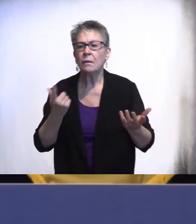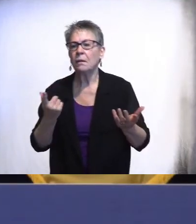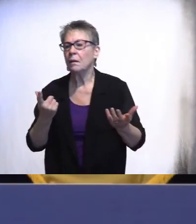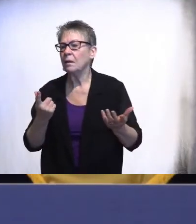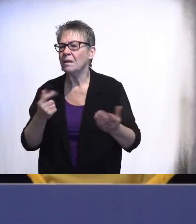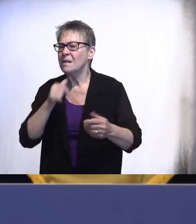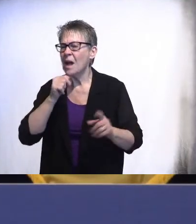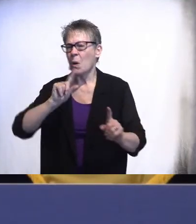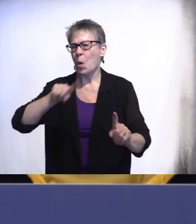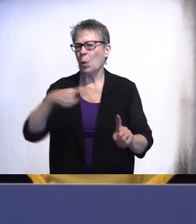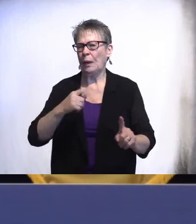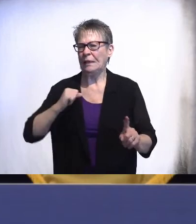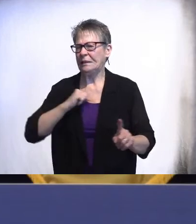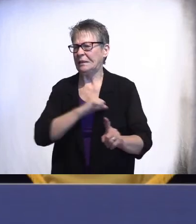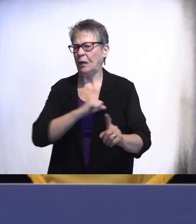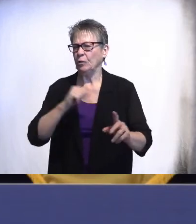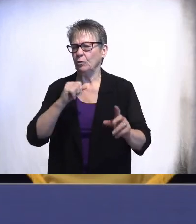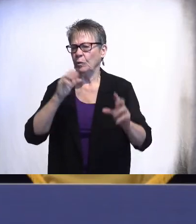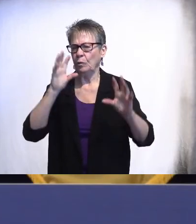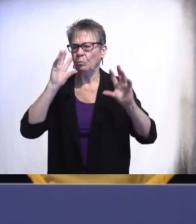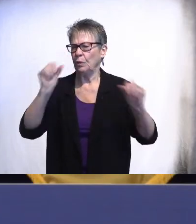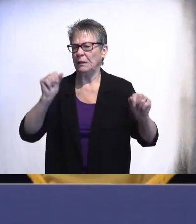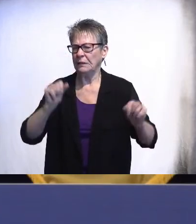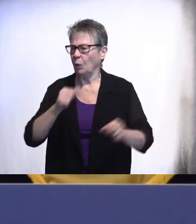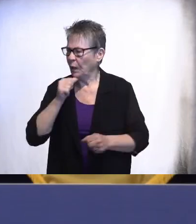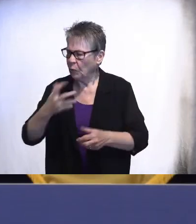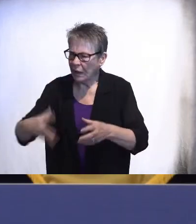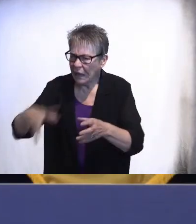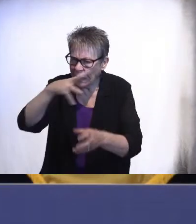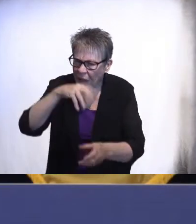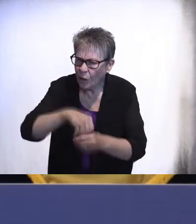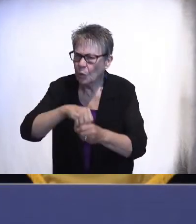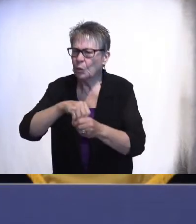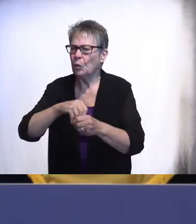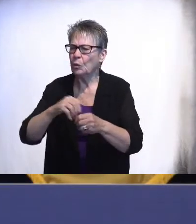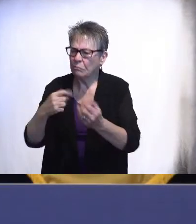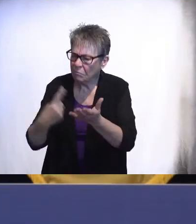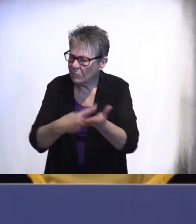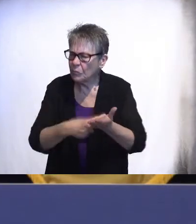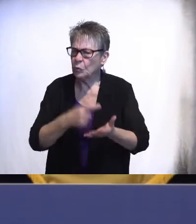the, hopefully when the dust is settled, how many times have we said that, Judy?